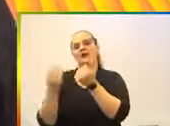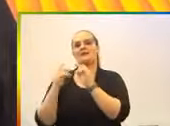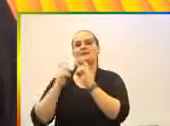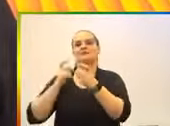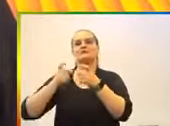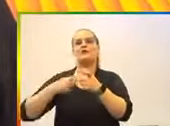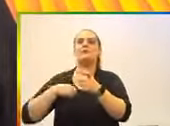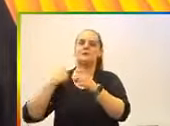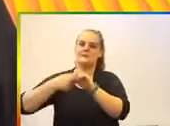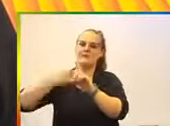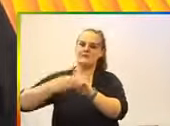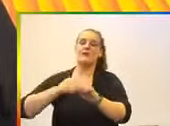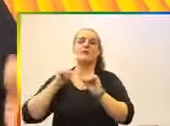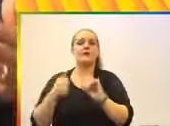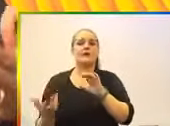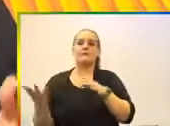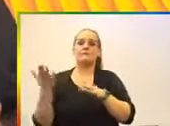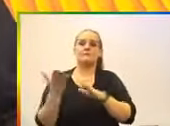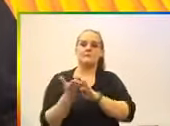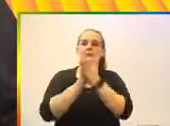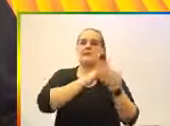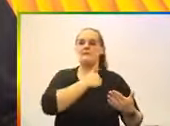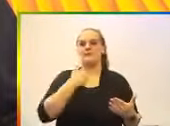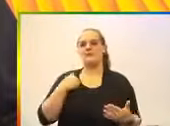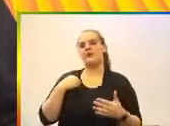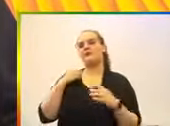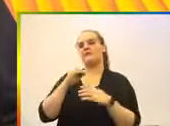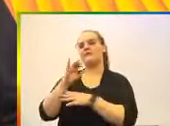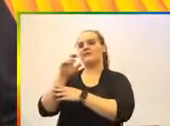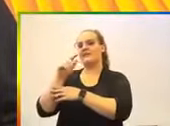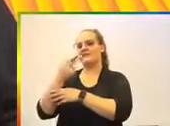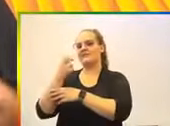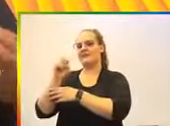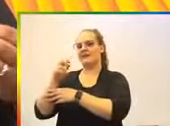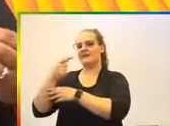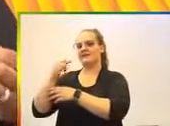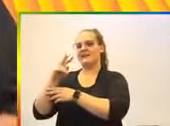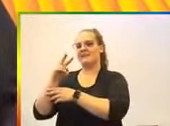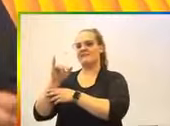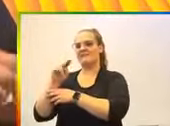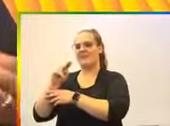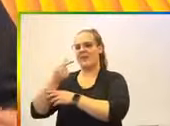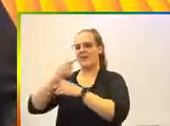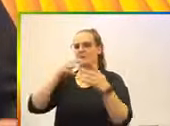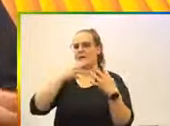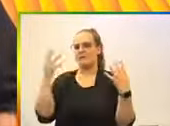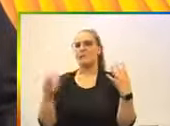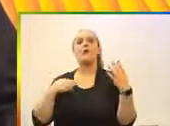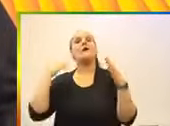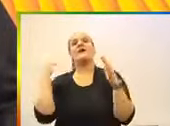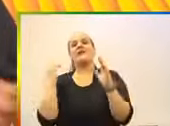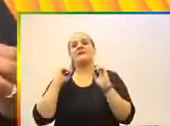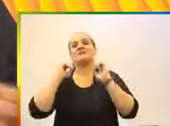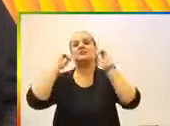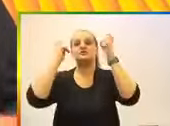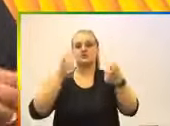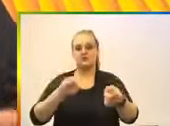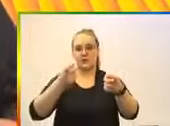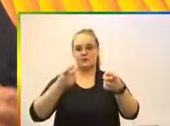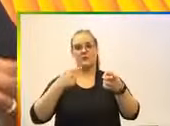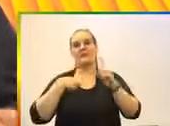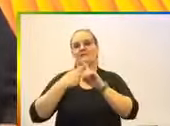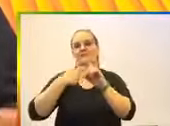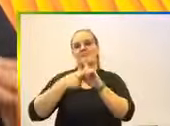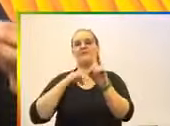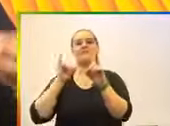of the Giving Rainbow and donate $90 a month. That is $1,000 a year to help support